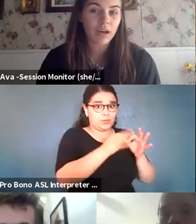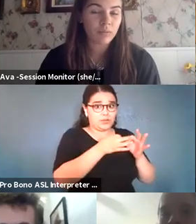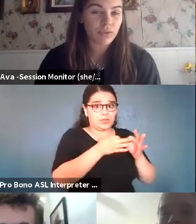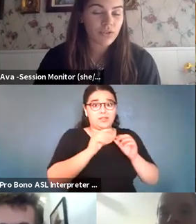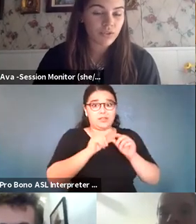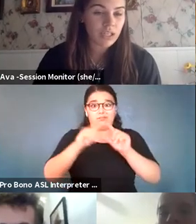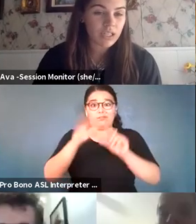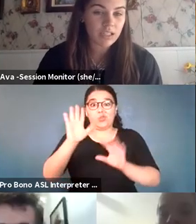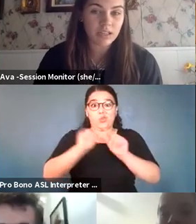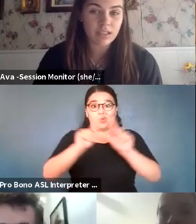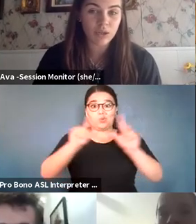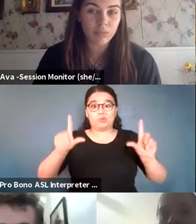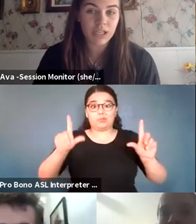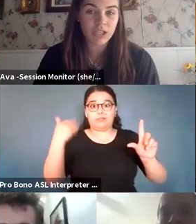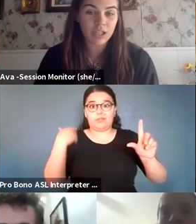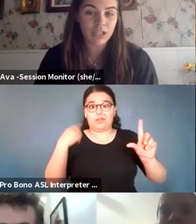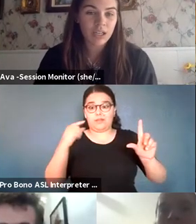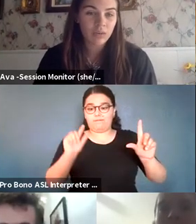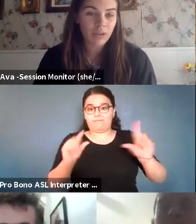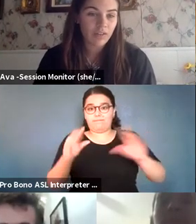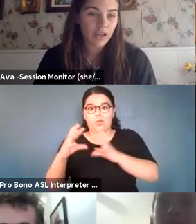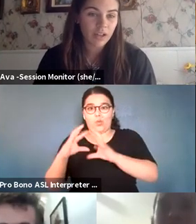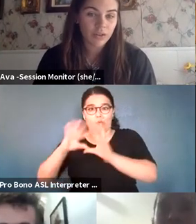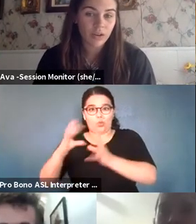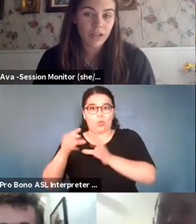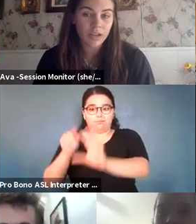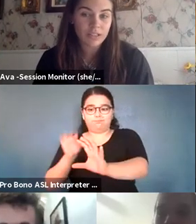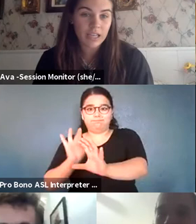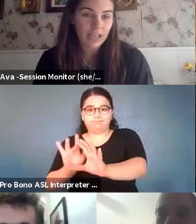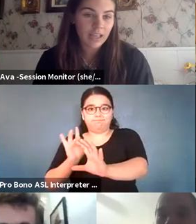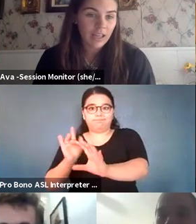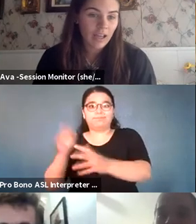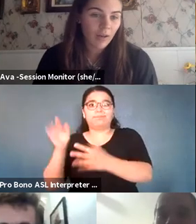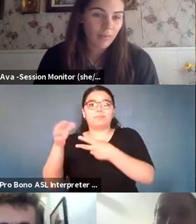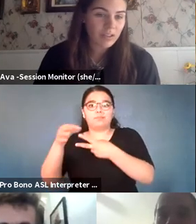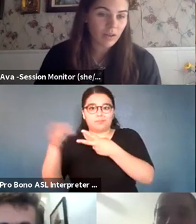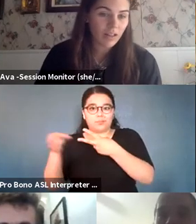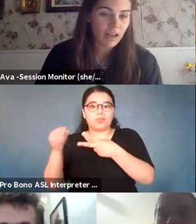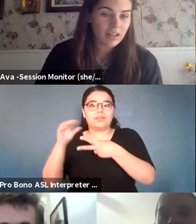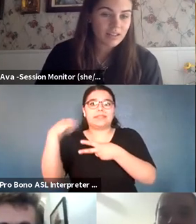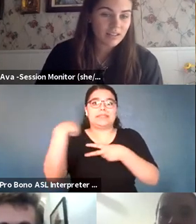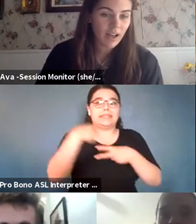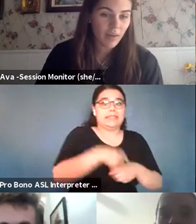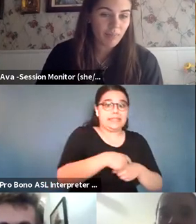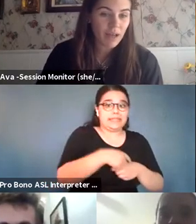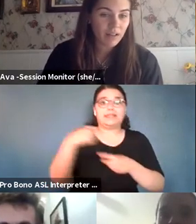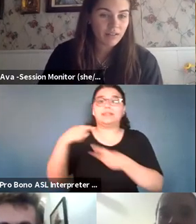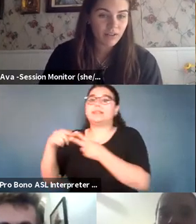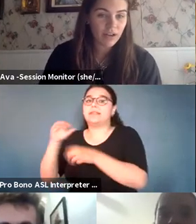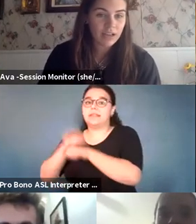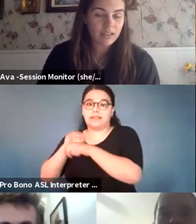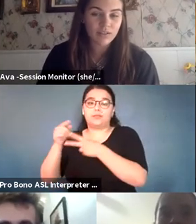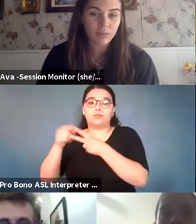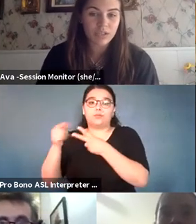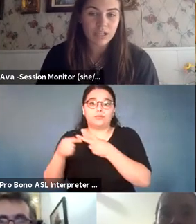in the bottom of your screen and select interpretation. We have Elle and Gloria here today, as well as Mel